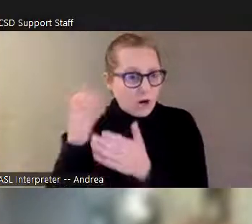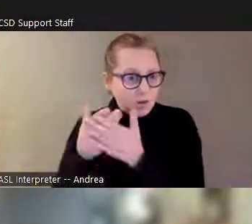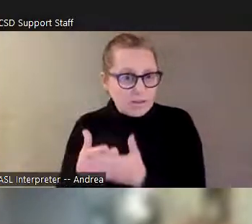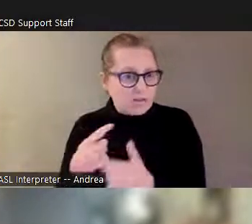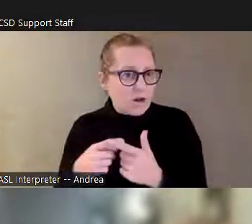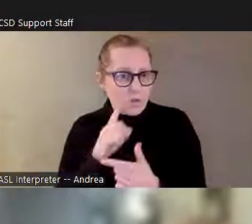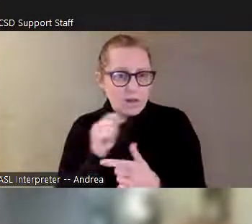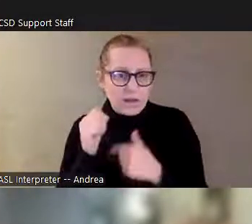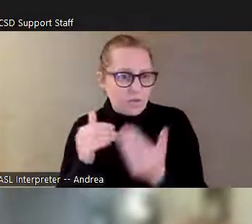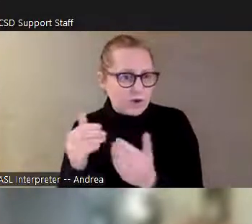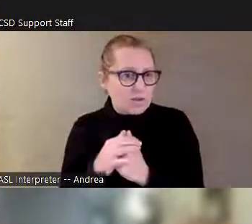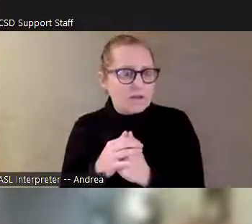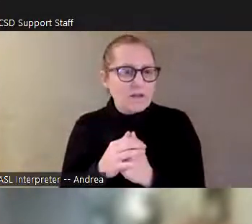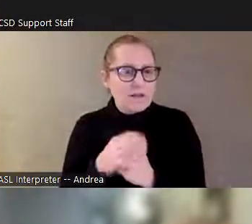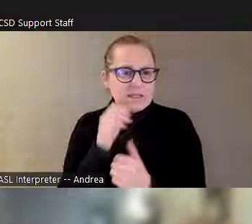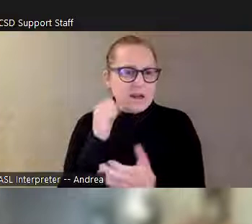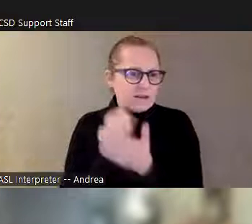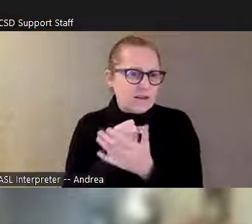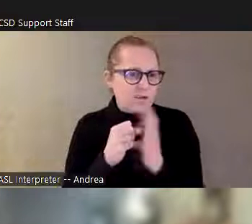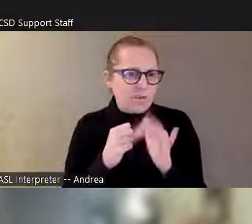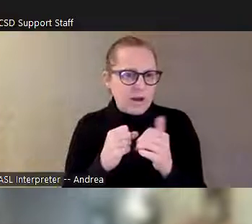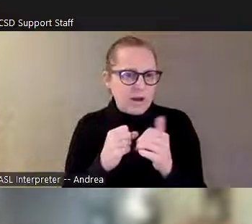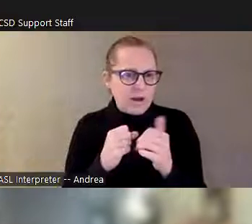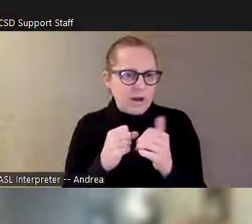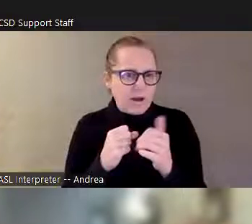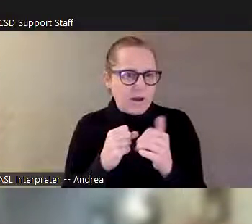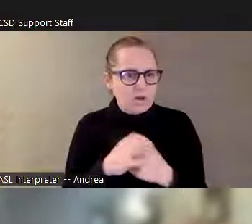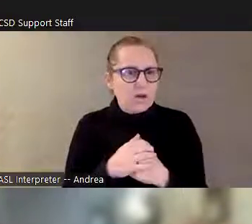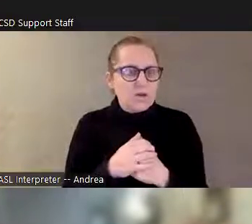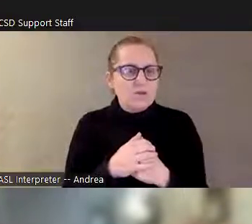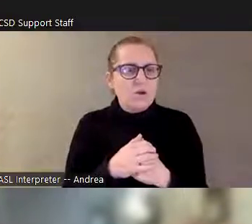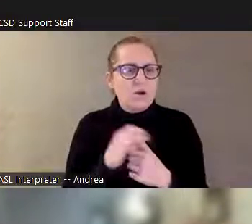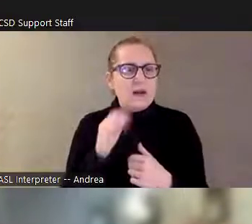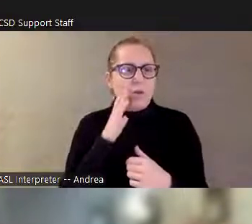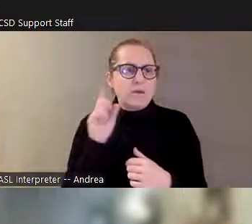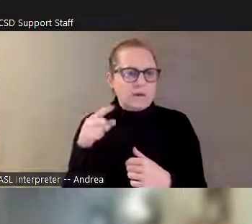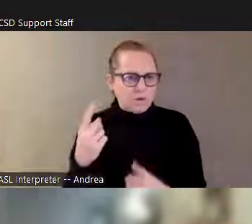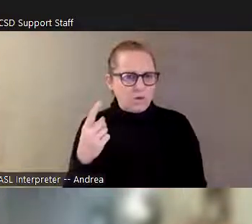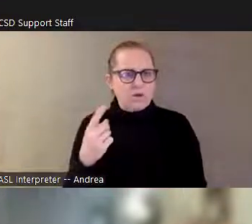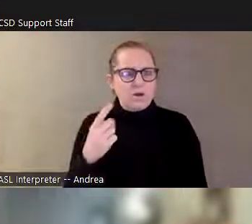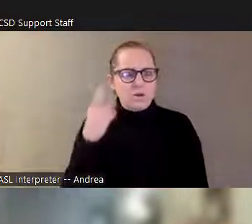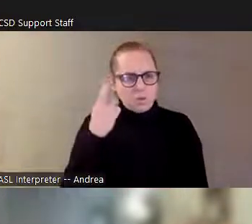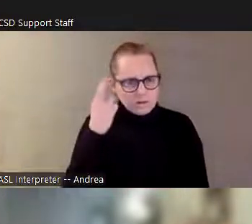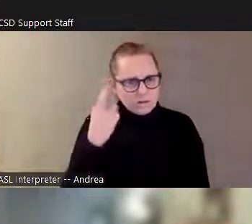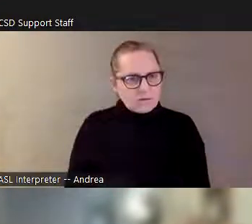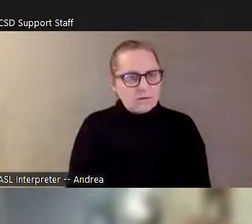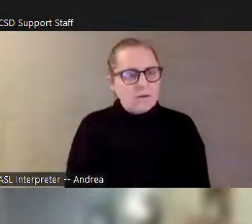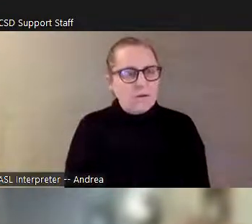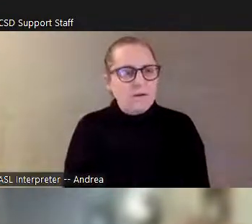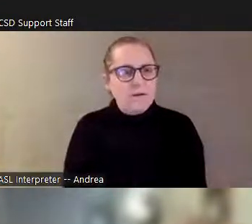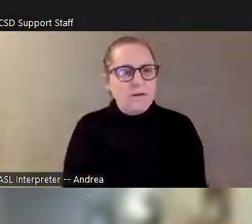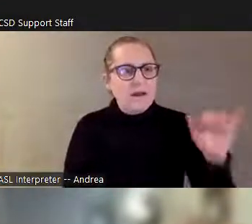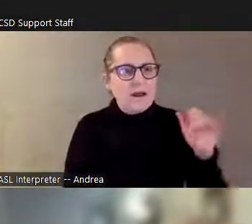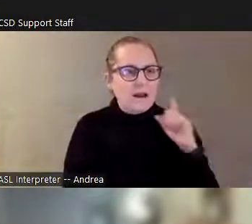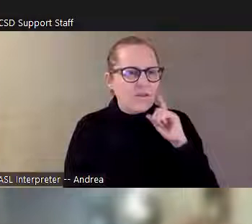processed. It's not stamped by anyone. So again, and that would be the only reason, like, and I